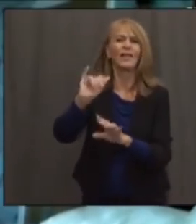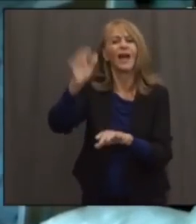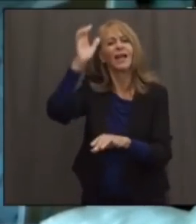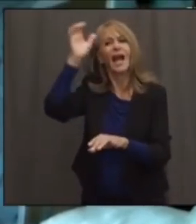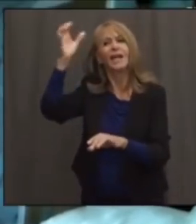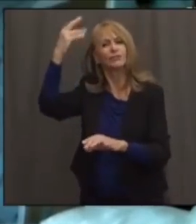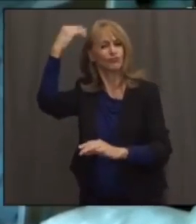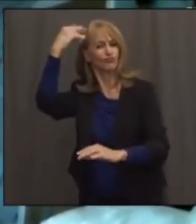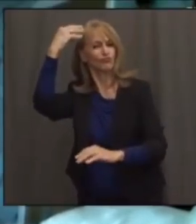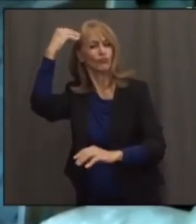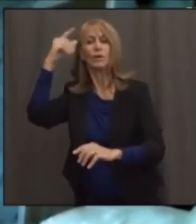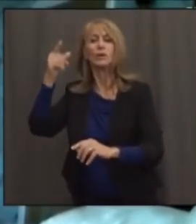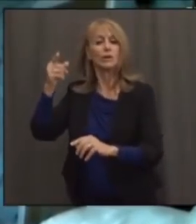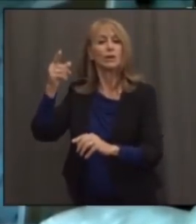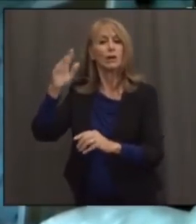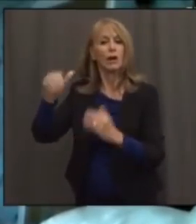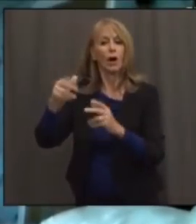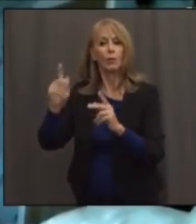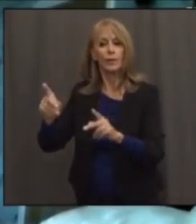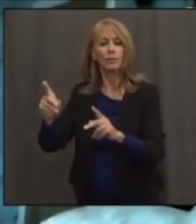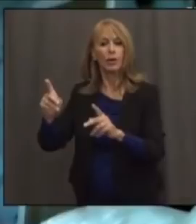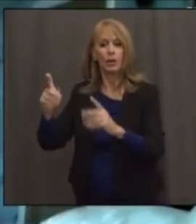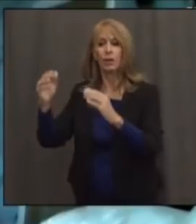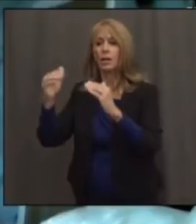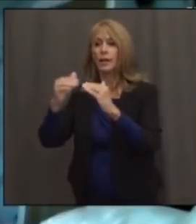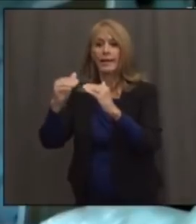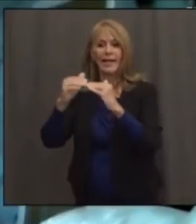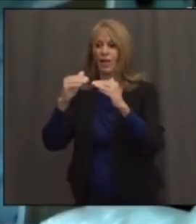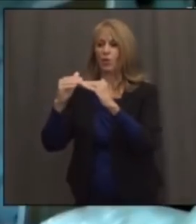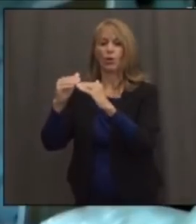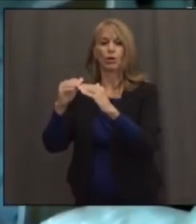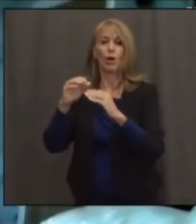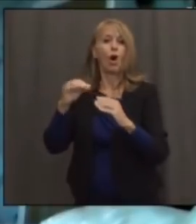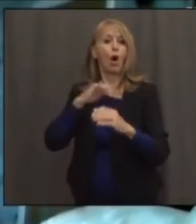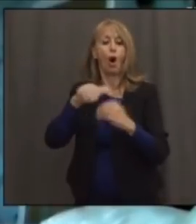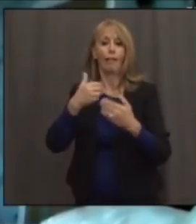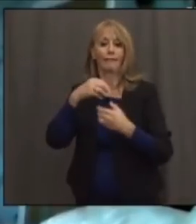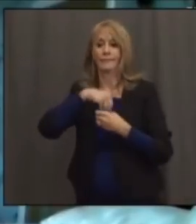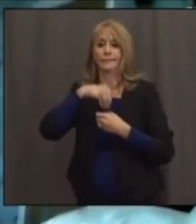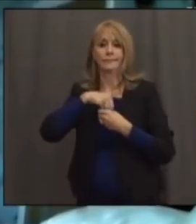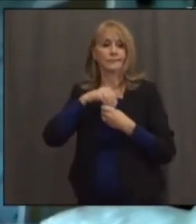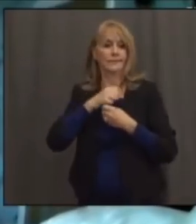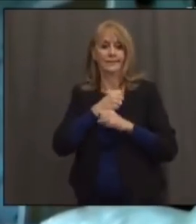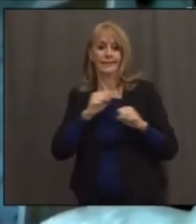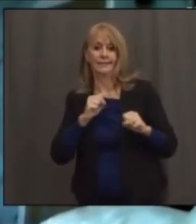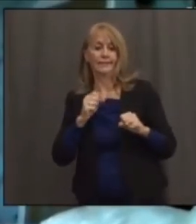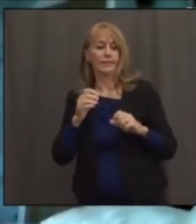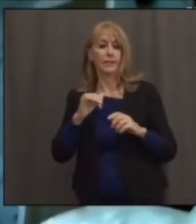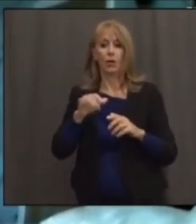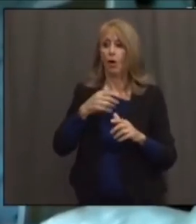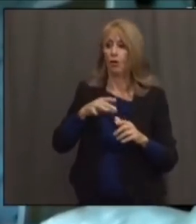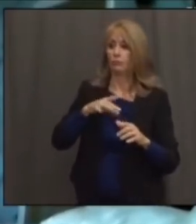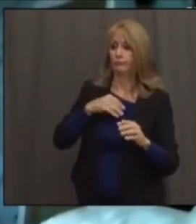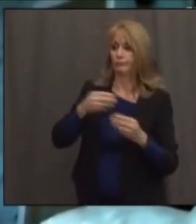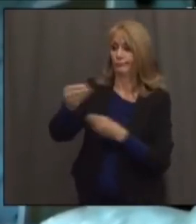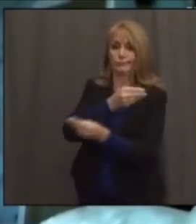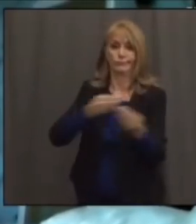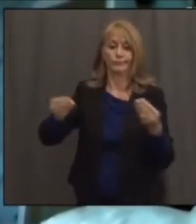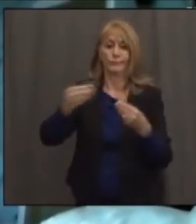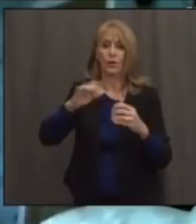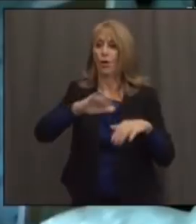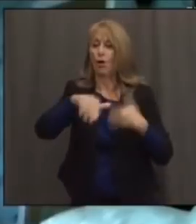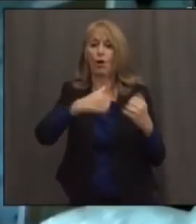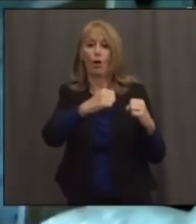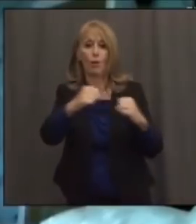concept. It's a concept where everybody is equally transmissible and everyone's also equally, susceptible or equally protected when they